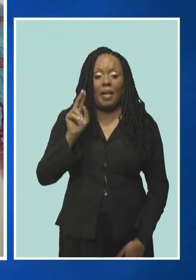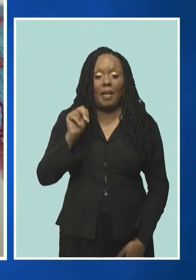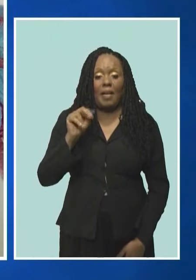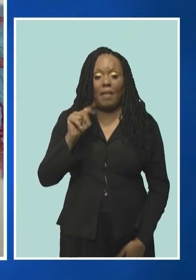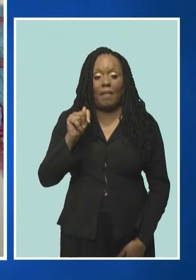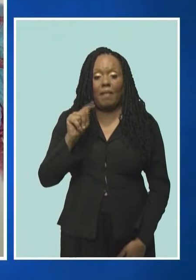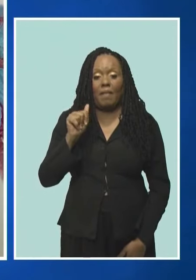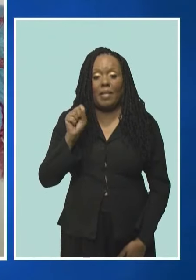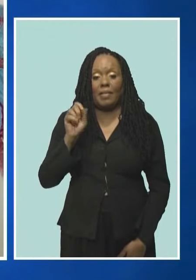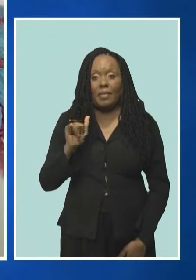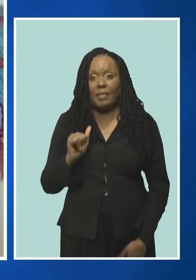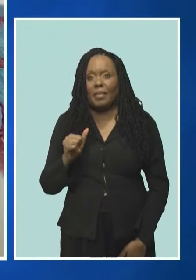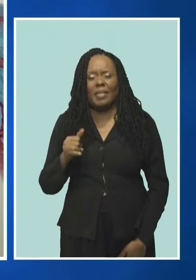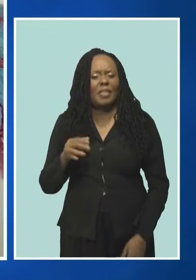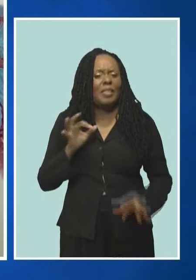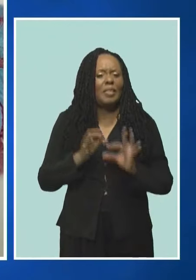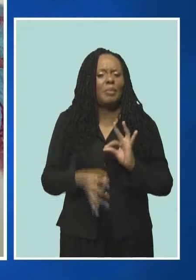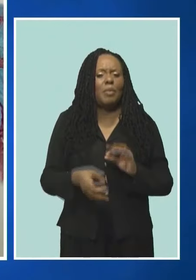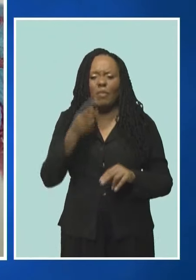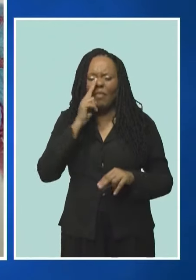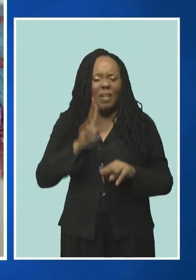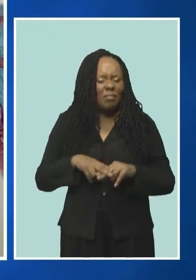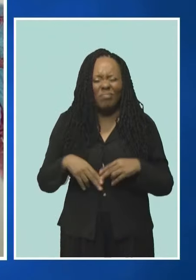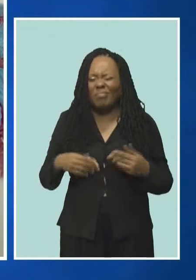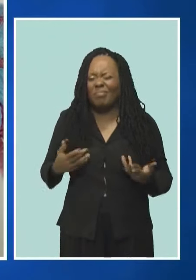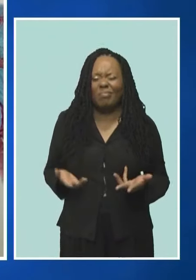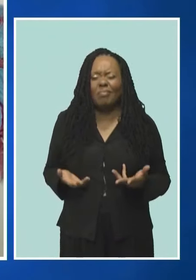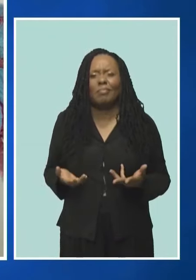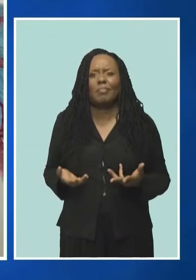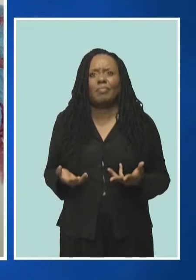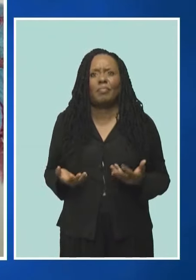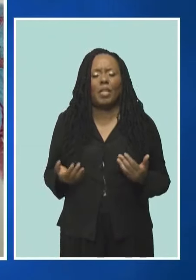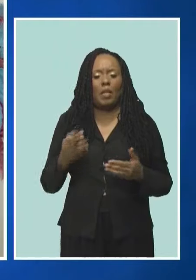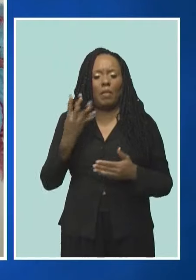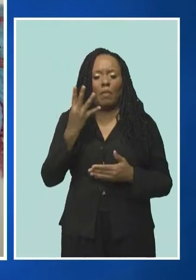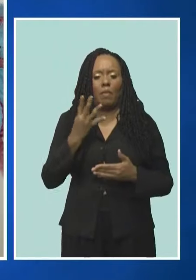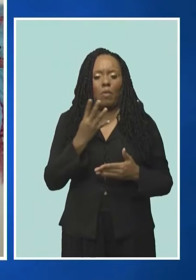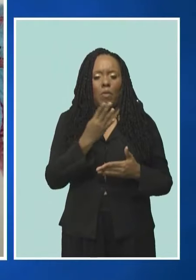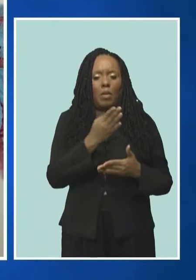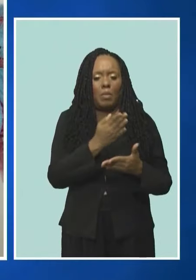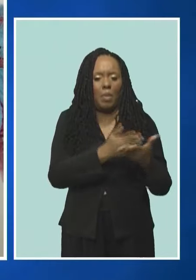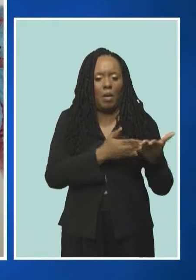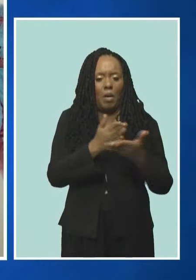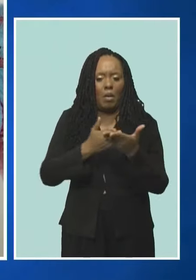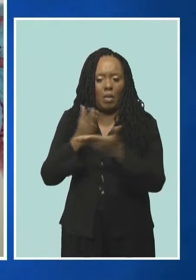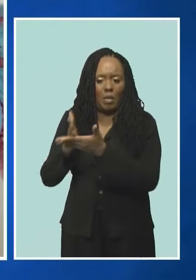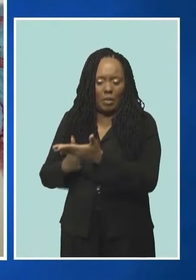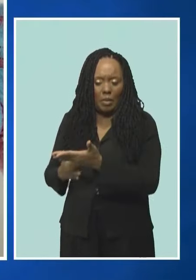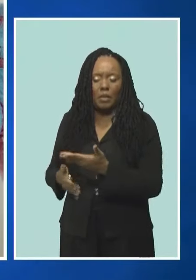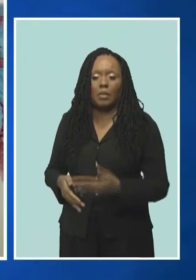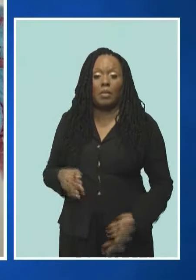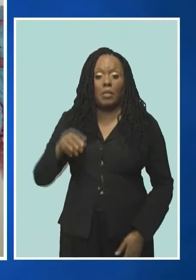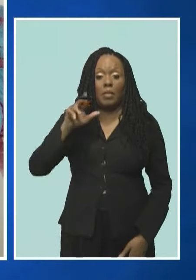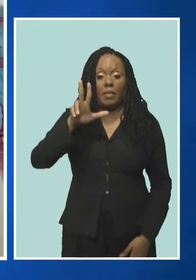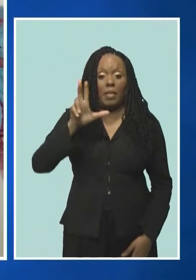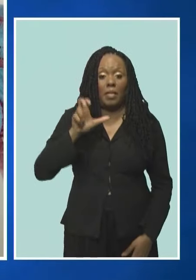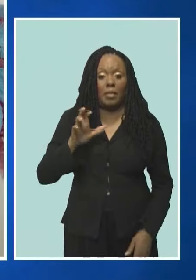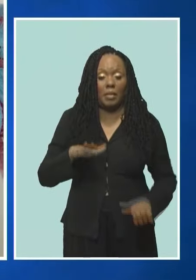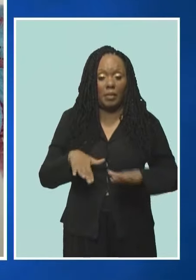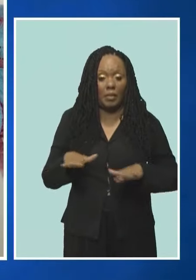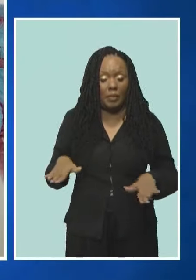fun and fuse it together, and that's the theme that we're going with. We have 4 sections this year, 300 kids.